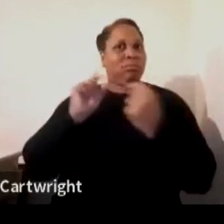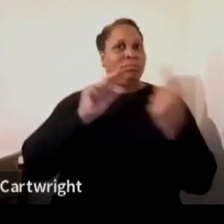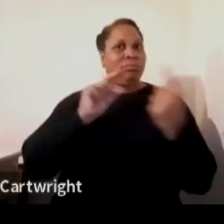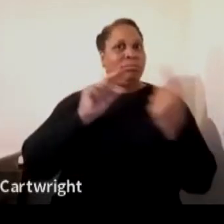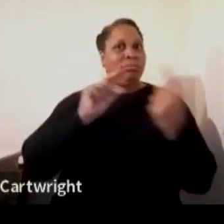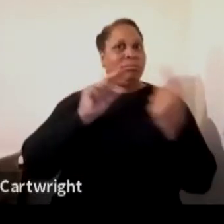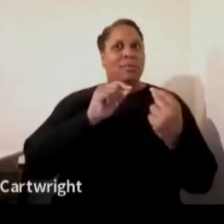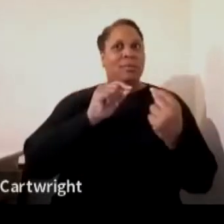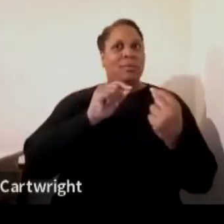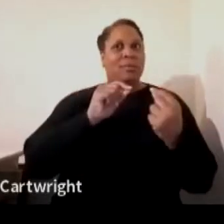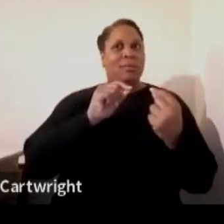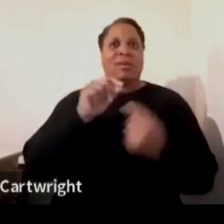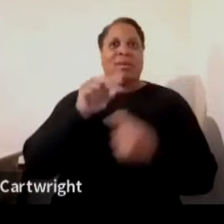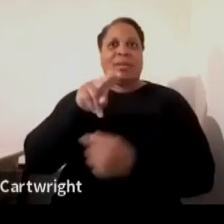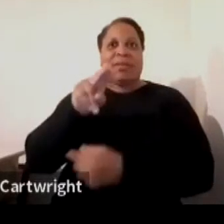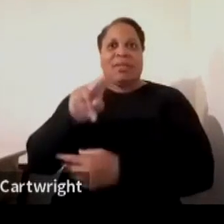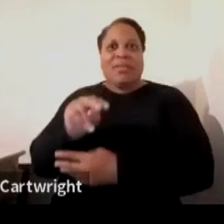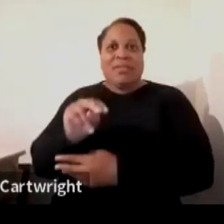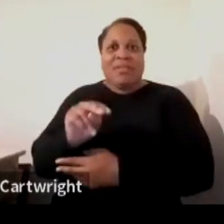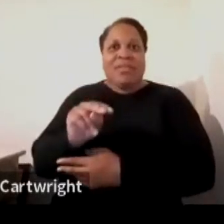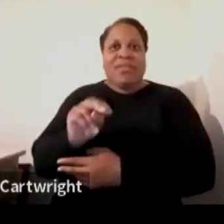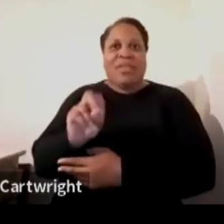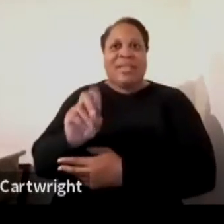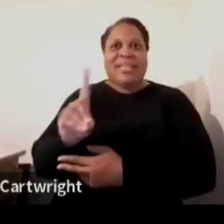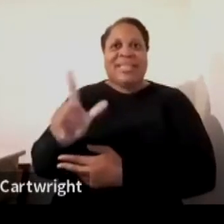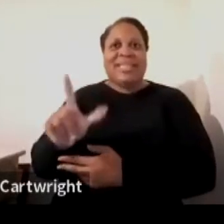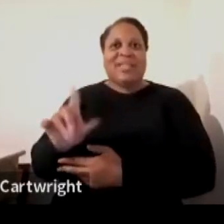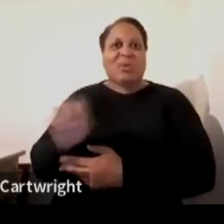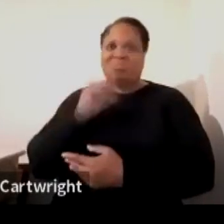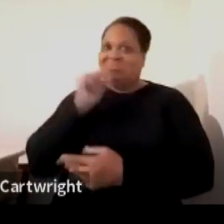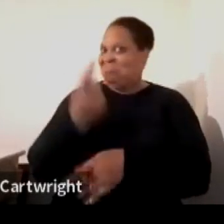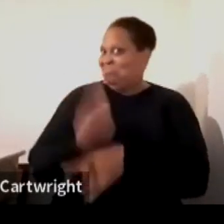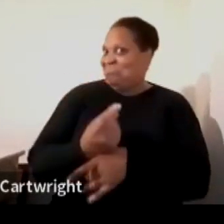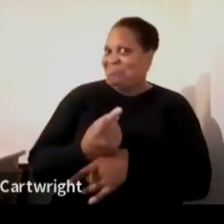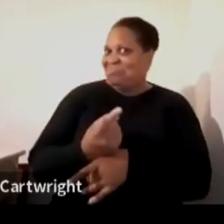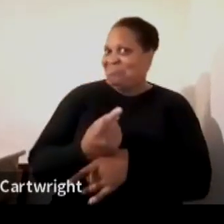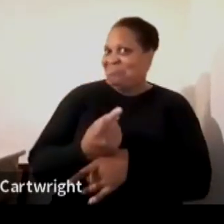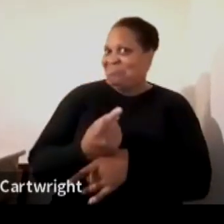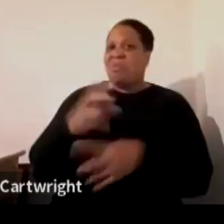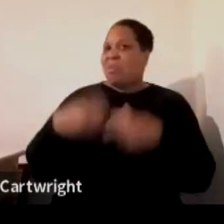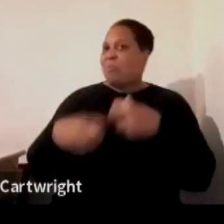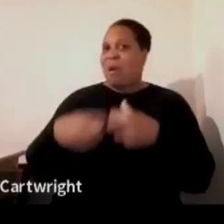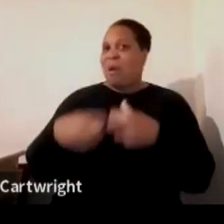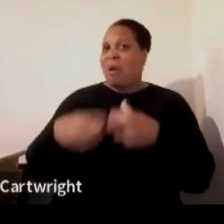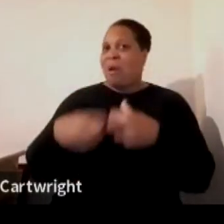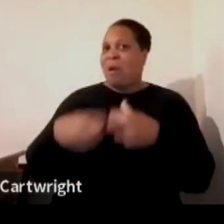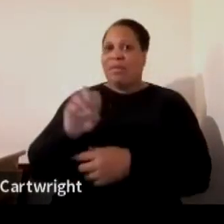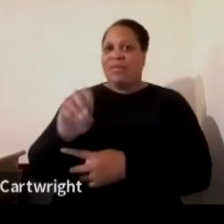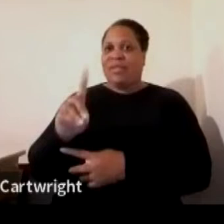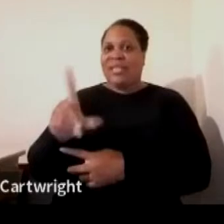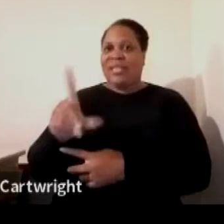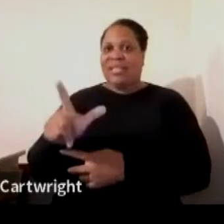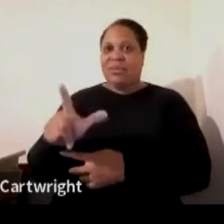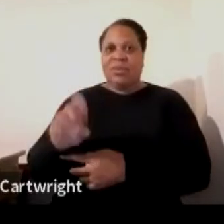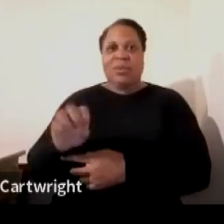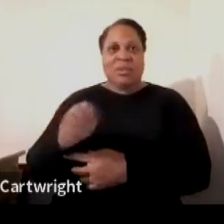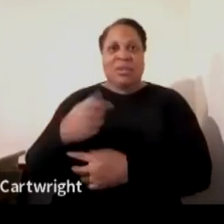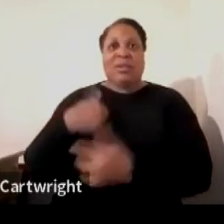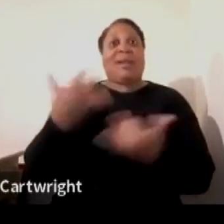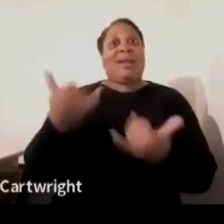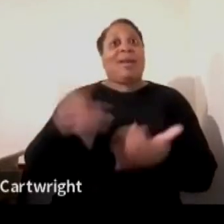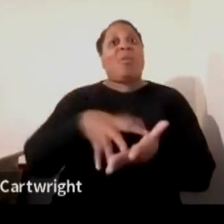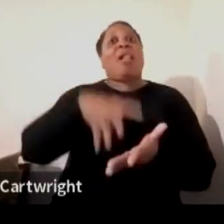needles weren't right, or there were issues with the needles that were used. And since which, we've learned a